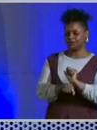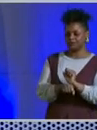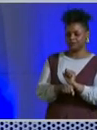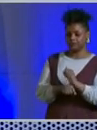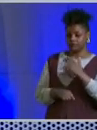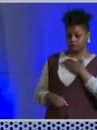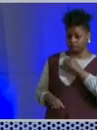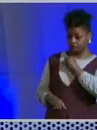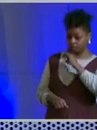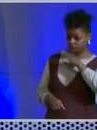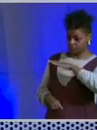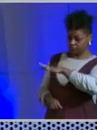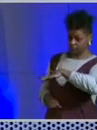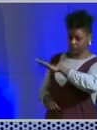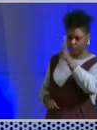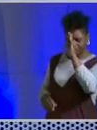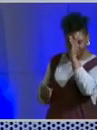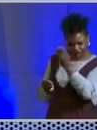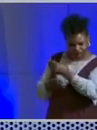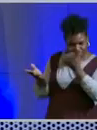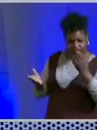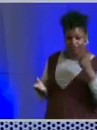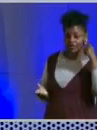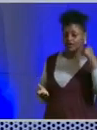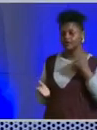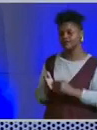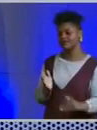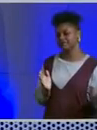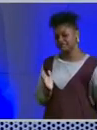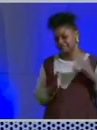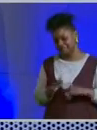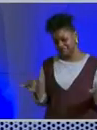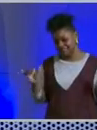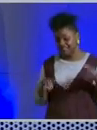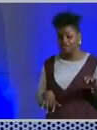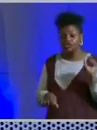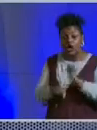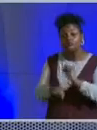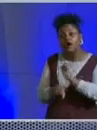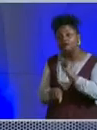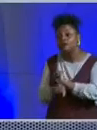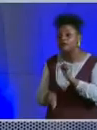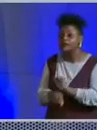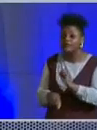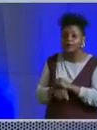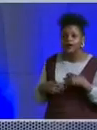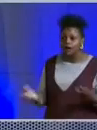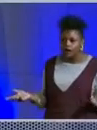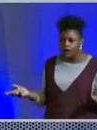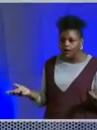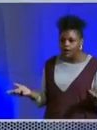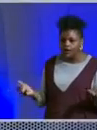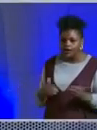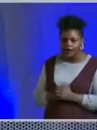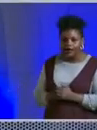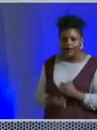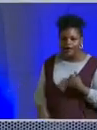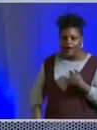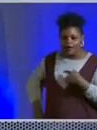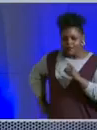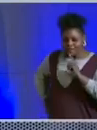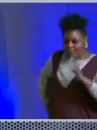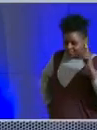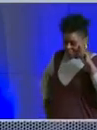tell you that there's probably 2 or 3 things that you hear from me, but it's jobs, jobs, jobs. We are doubling down